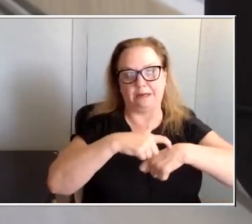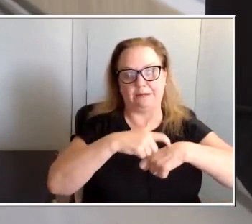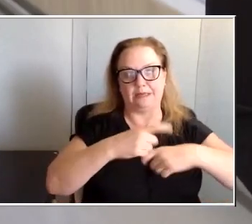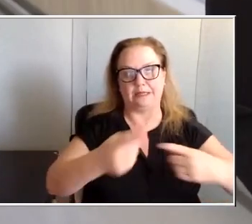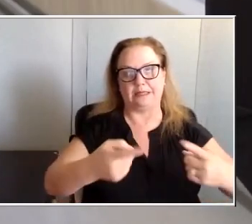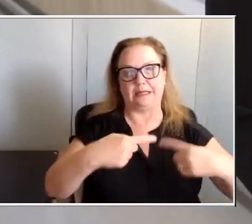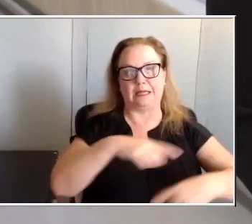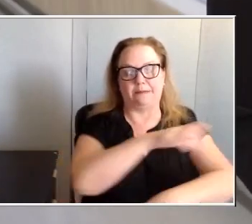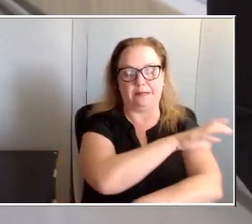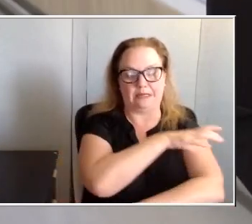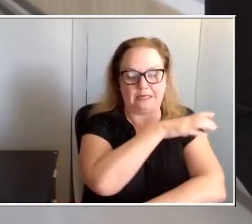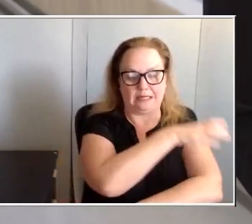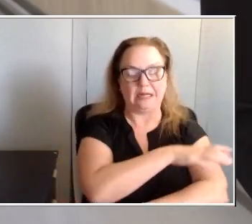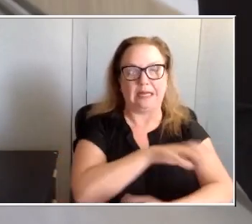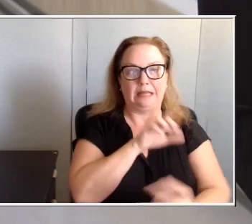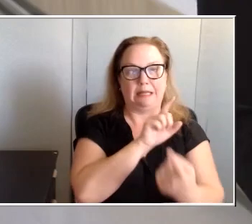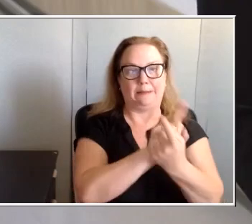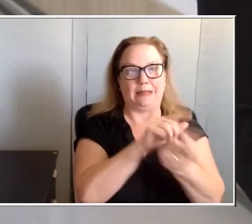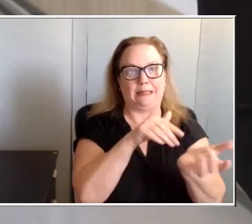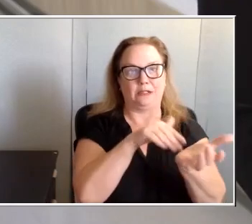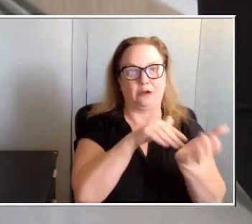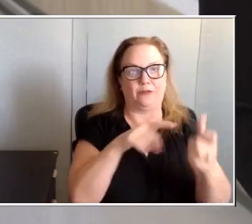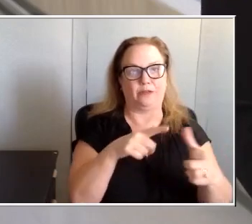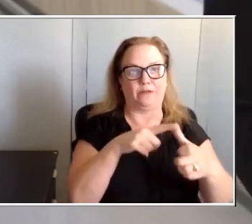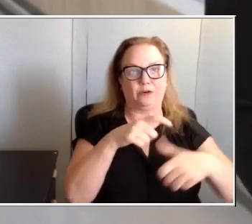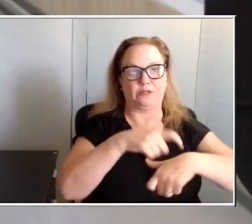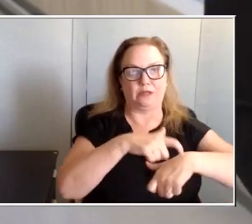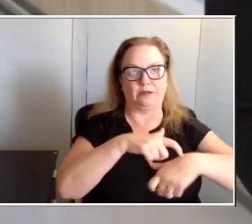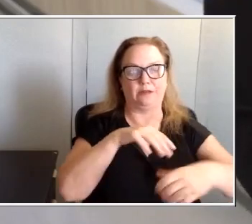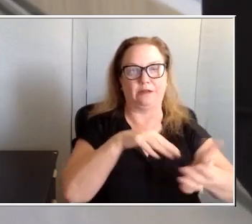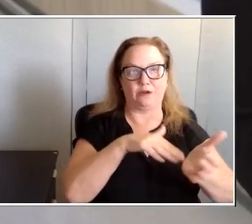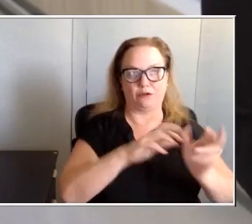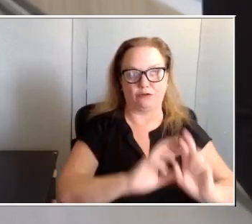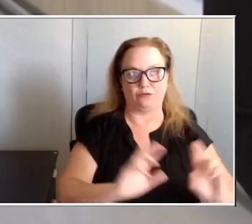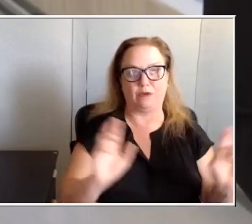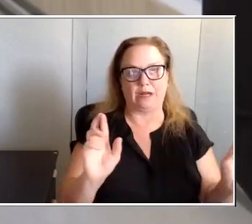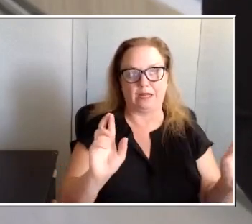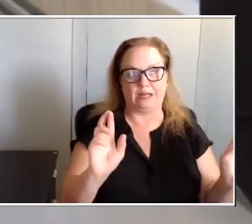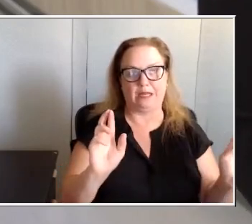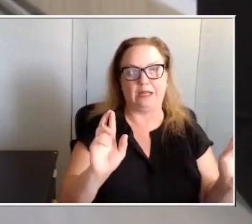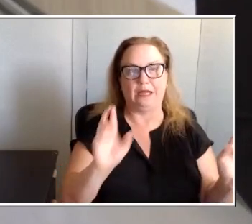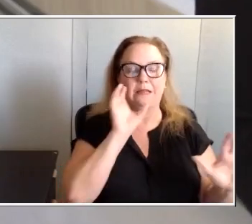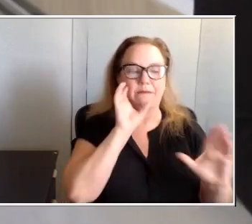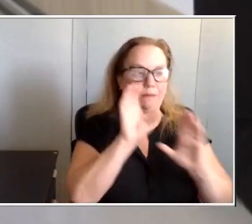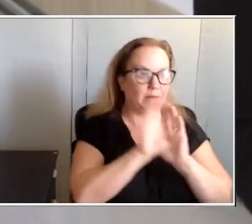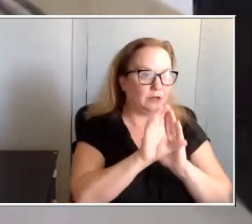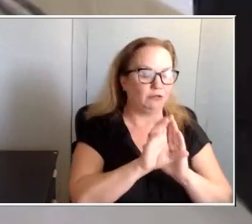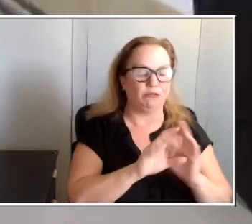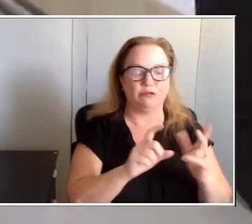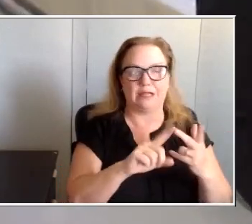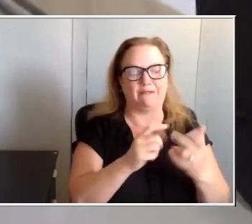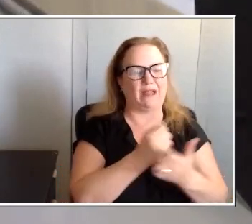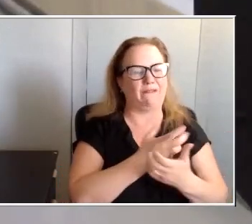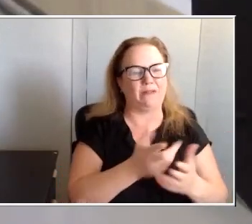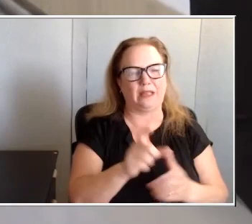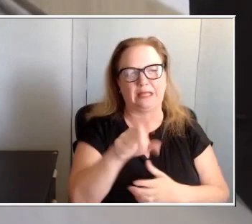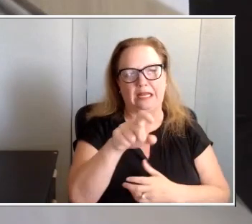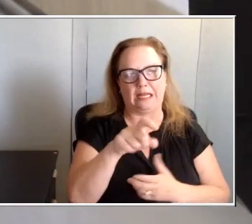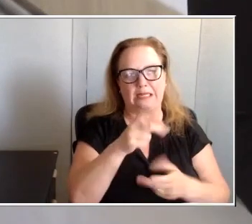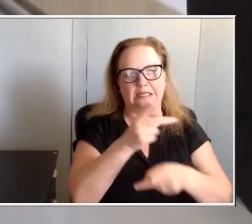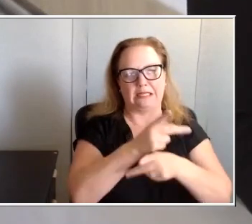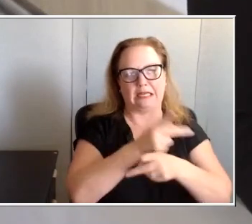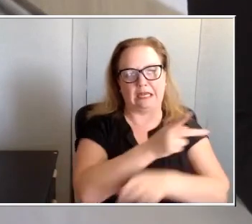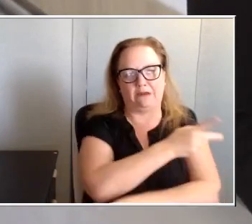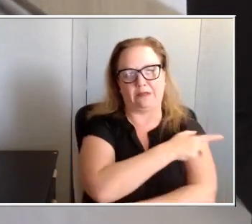those doctors for the first time as well, that doctor's ready. They know the patient. They have the images. They have everything they need to really take the best care of the patient